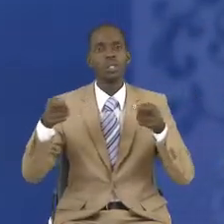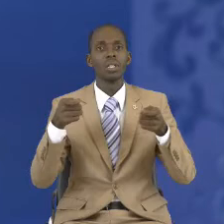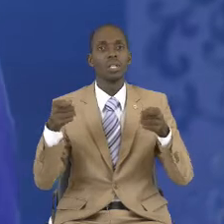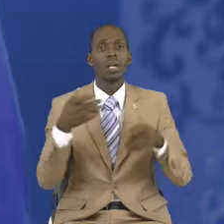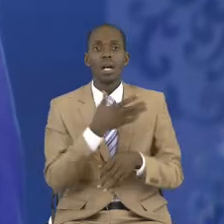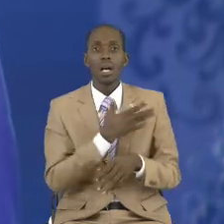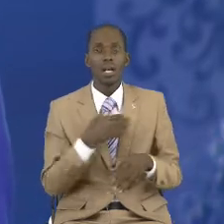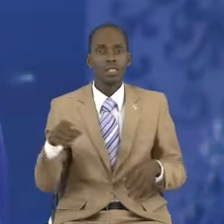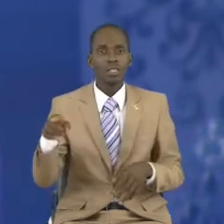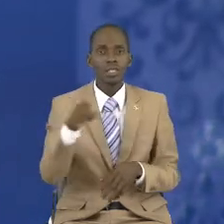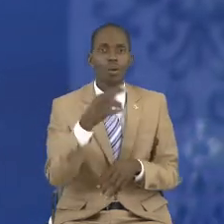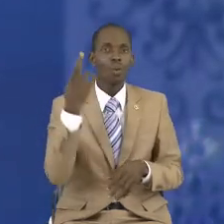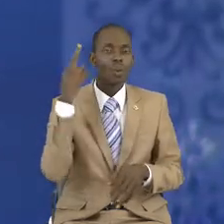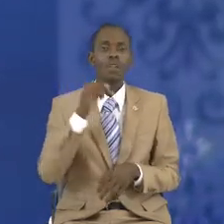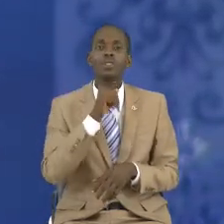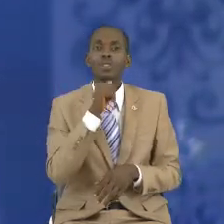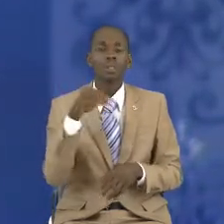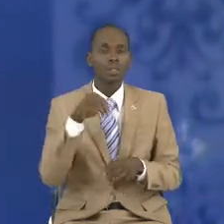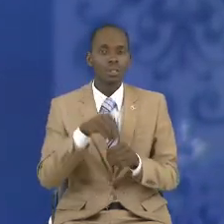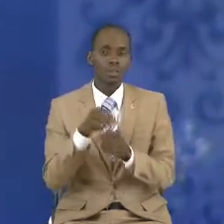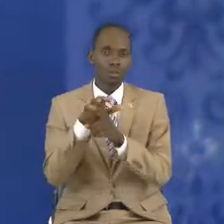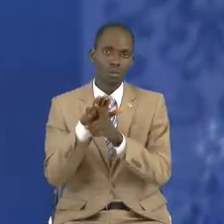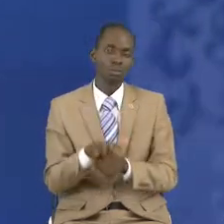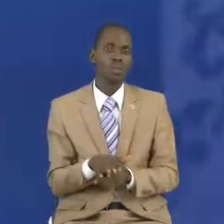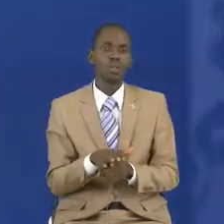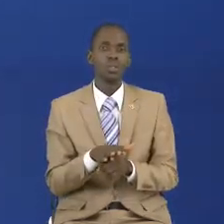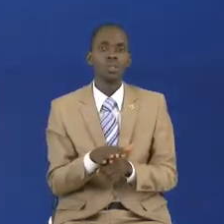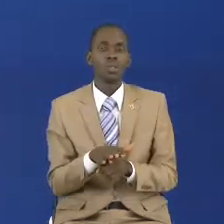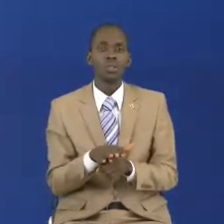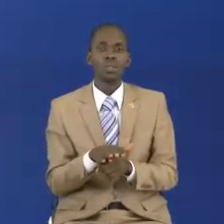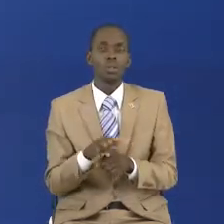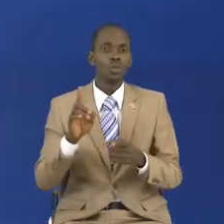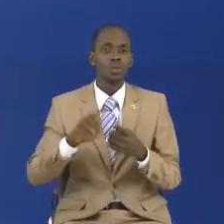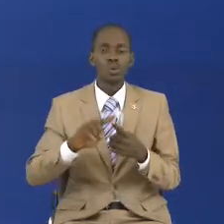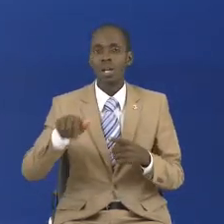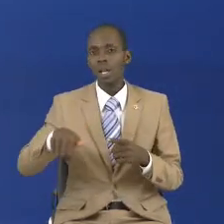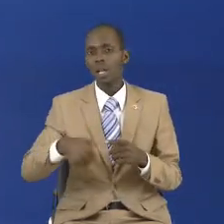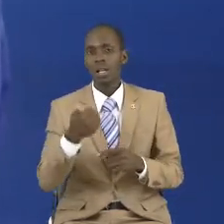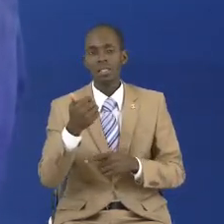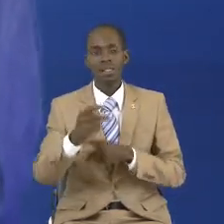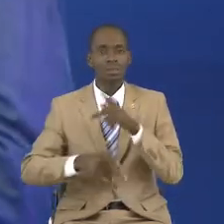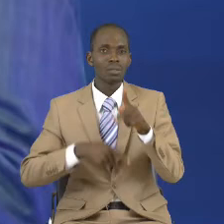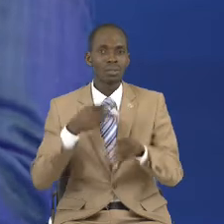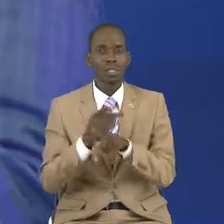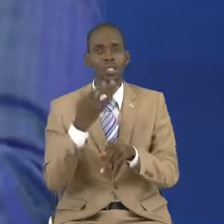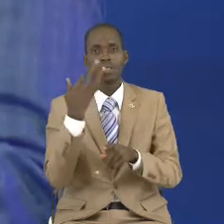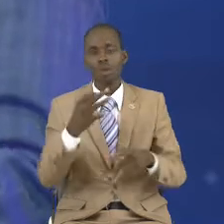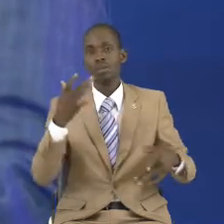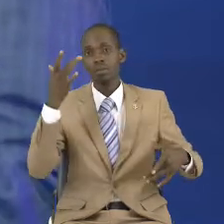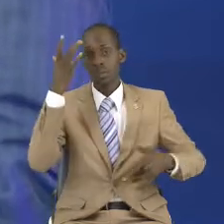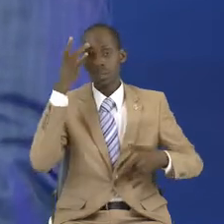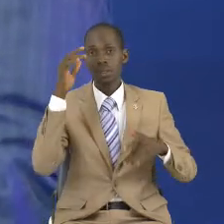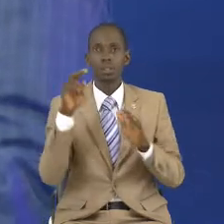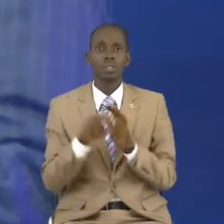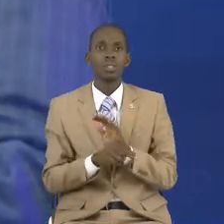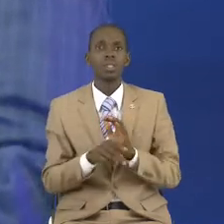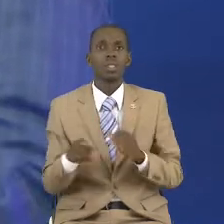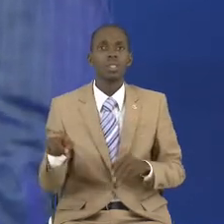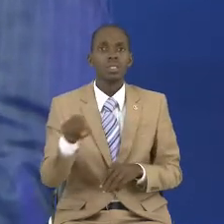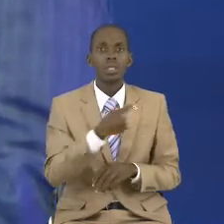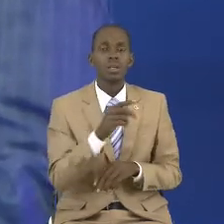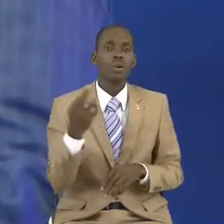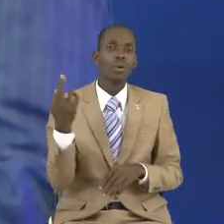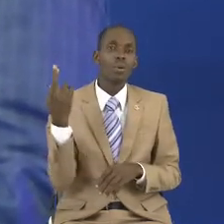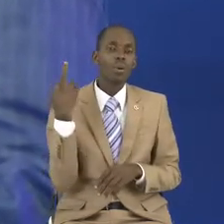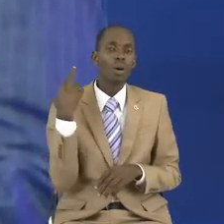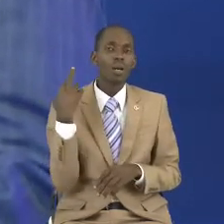not in subjection to any form of sickness they were healed and